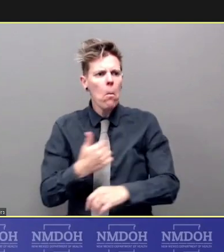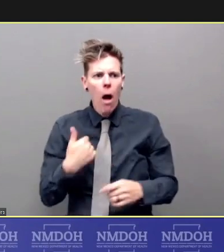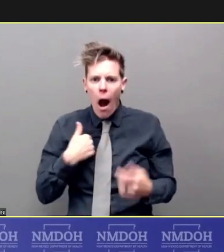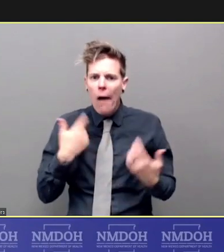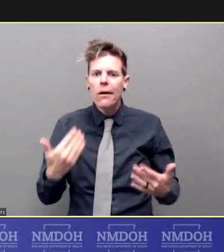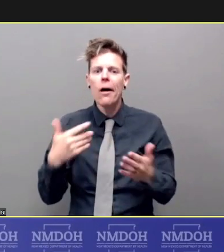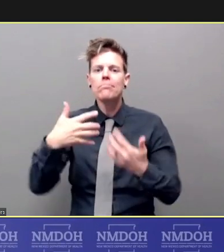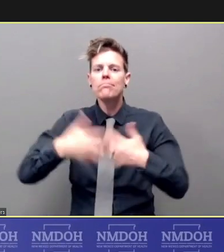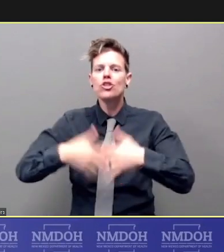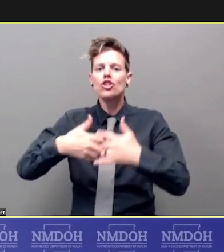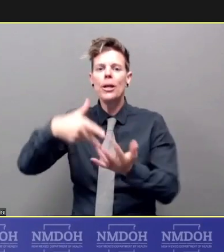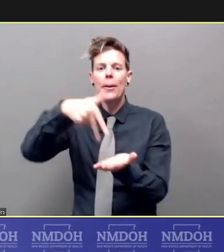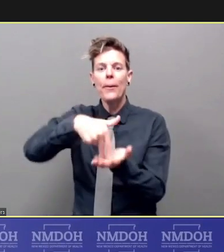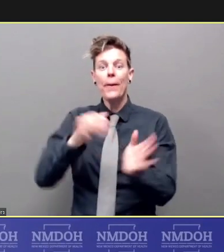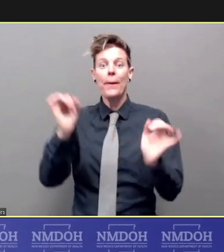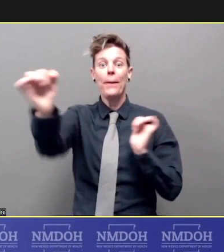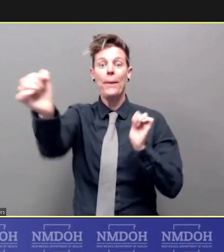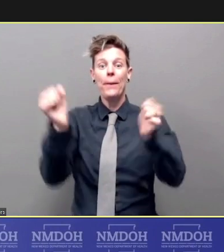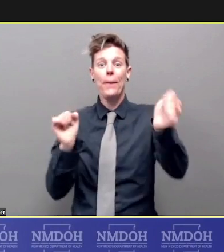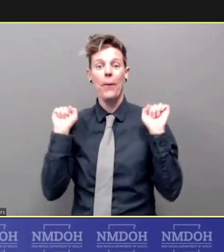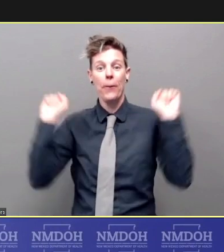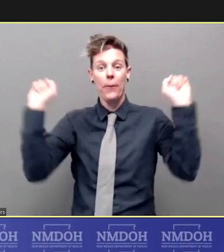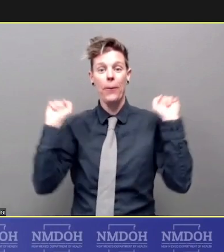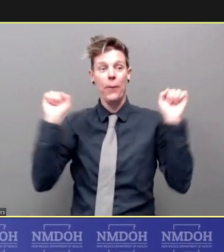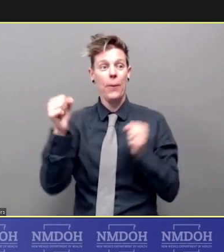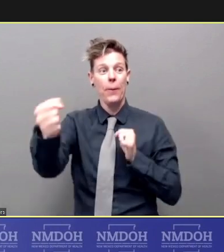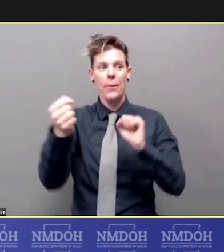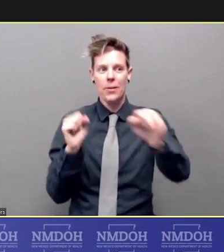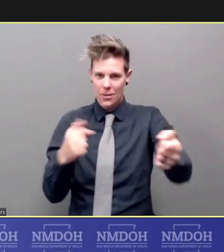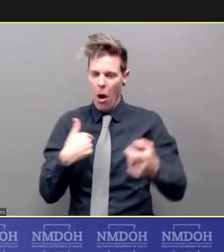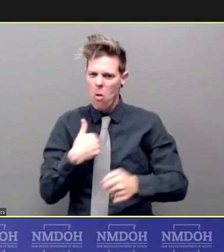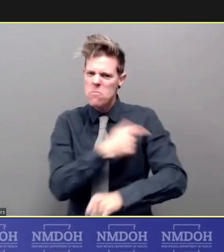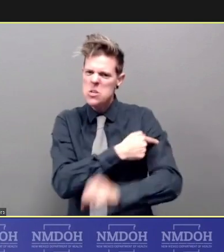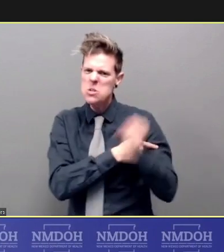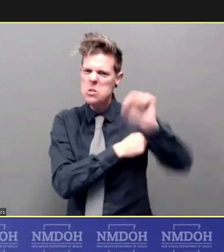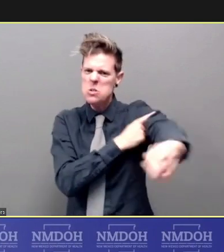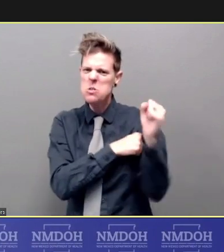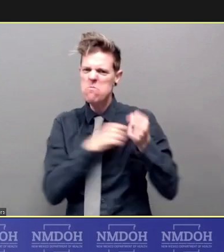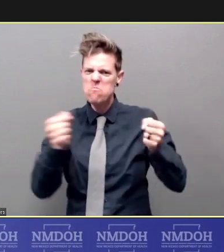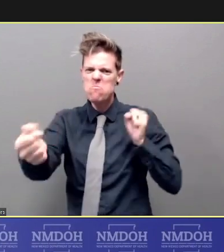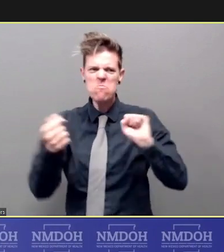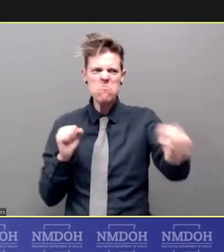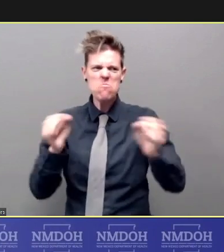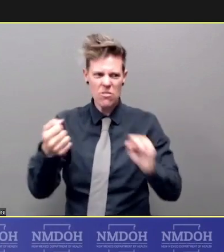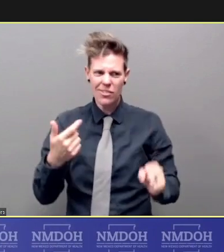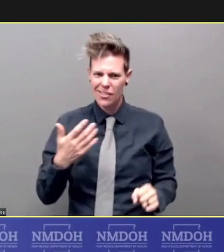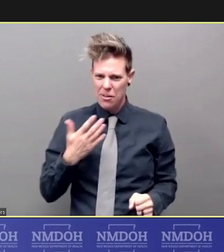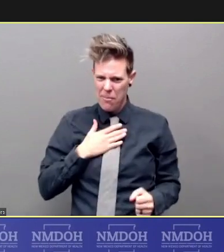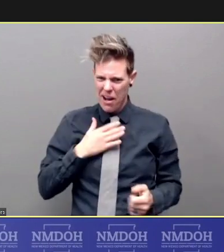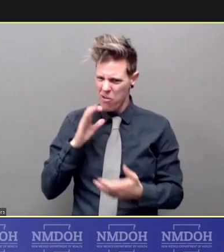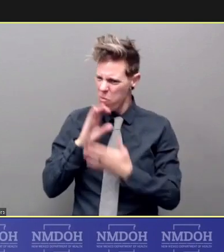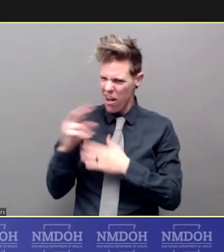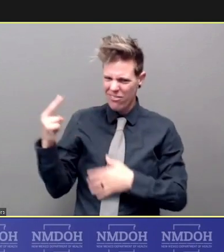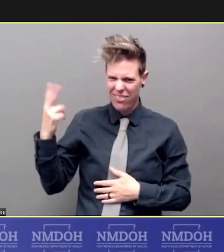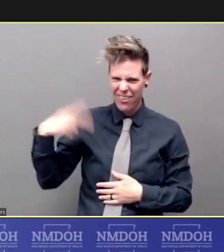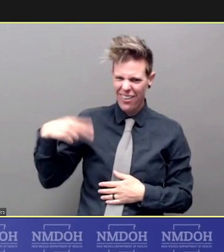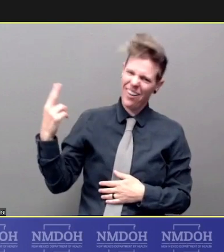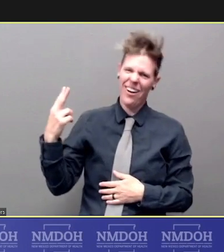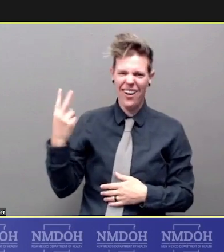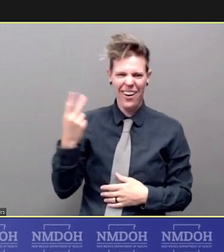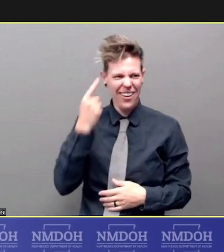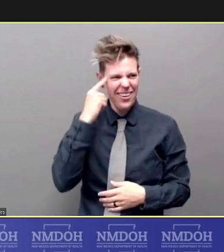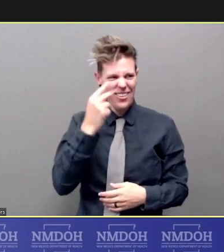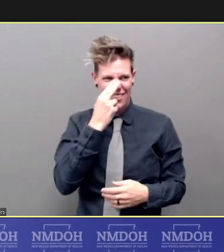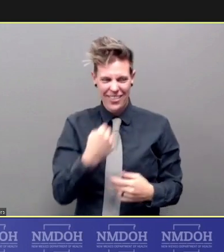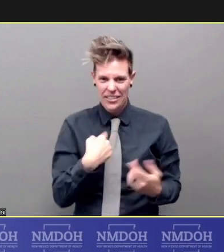or something. So my arm is less sore. And my wife was really mad at me because she had more significant symptoms when she